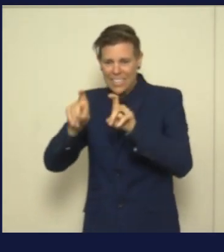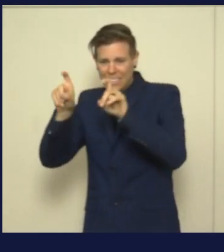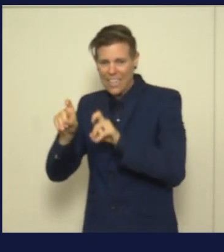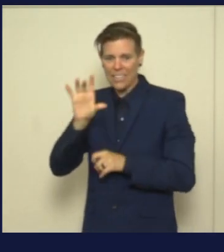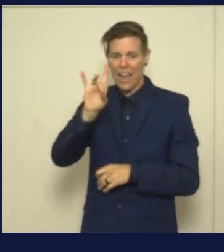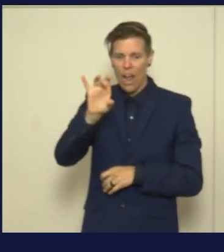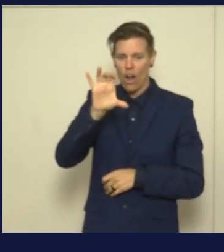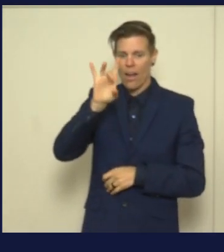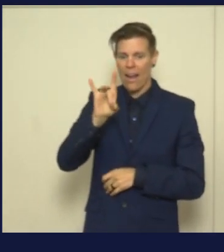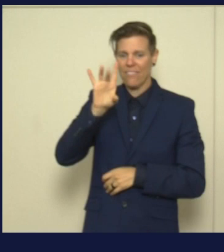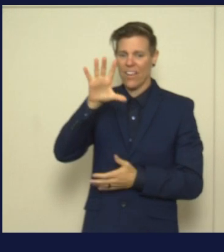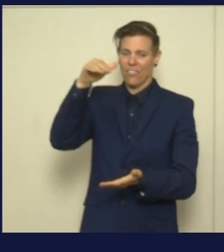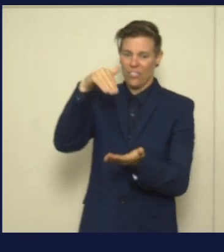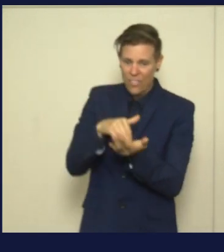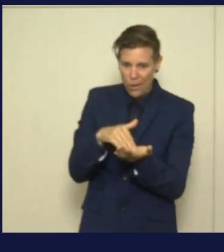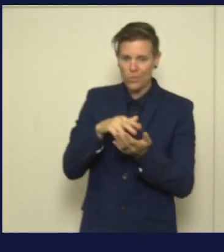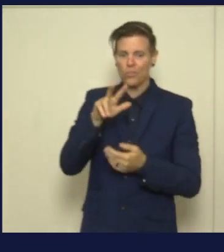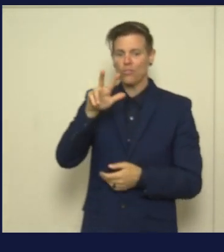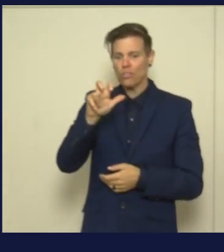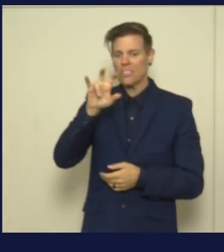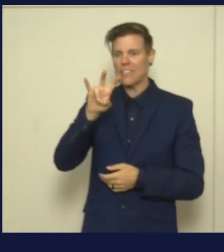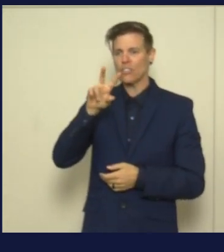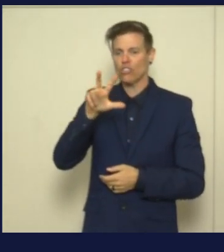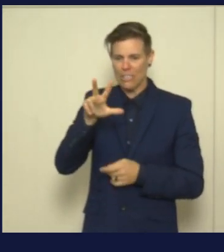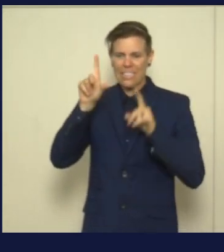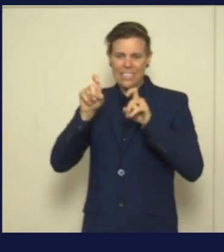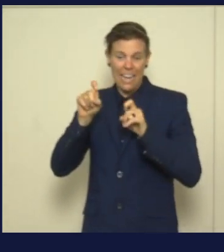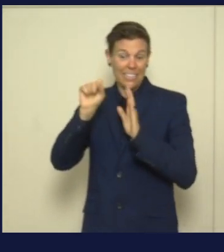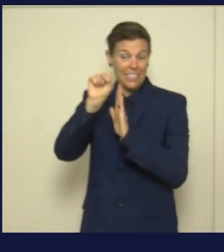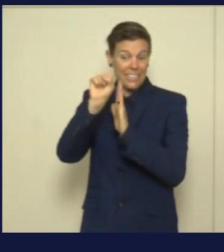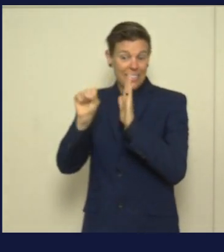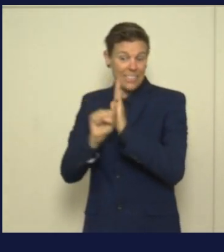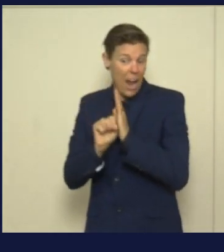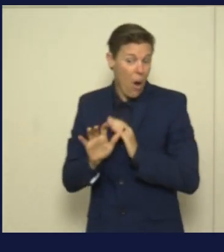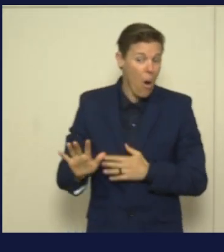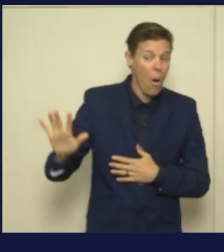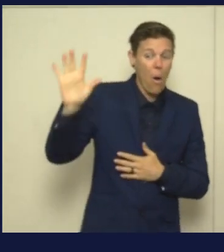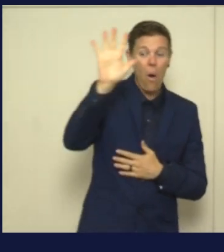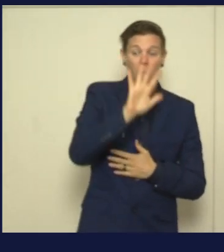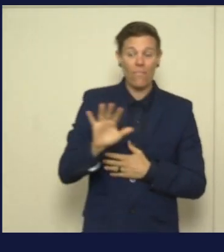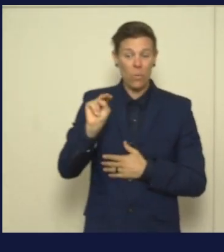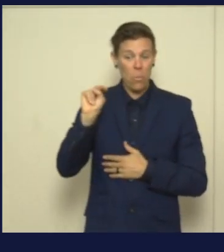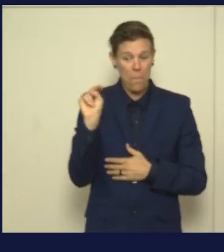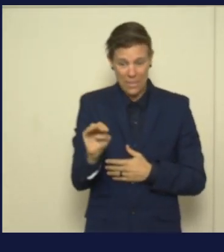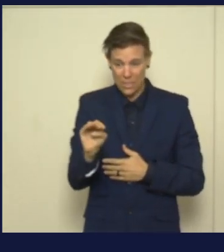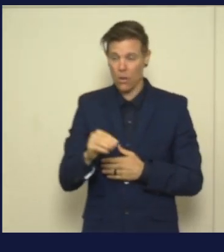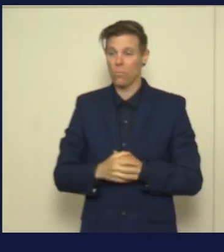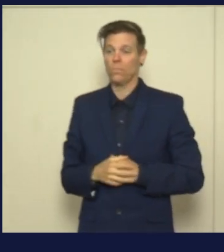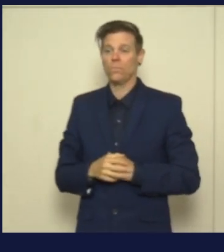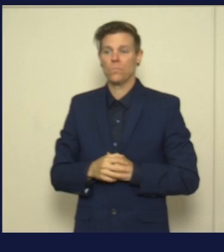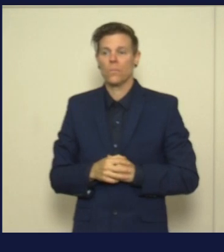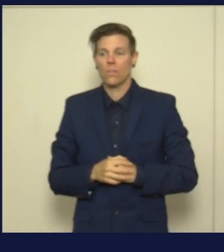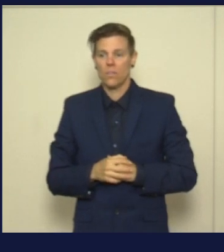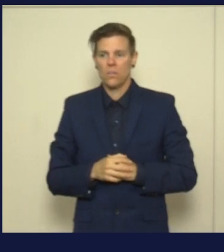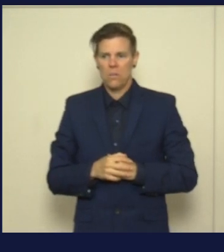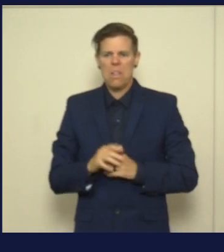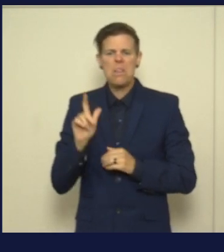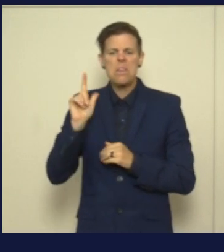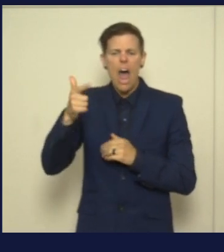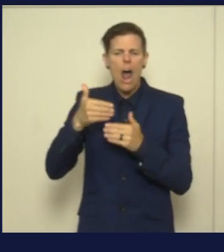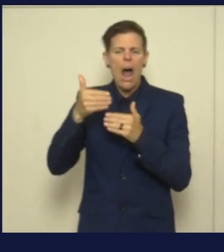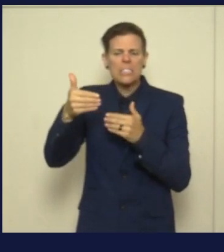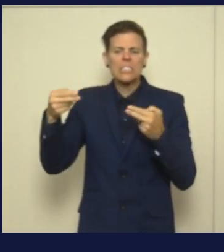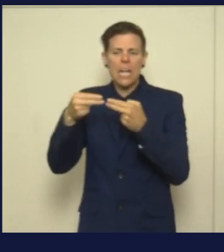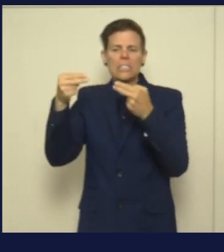885,373 tests conducted statewide, and we've got a slide that I'll get to later on that will really talk about where we